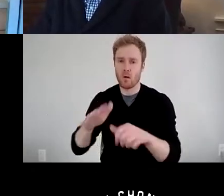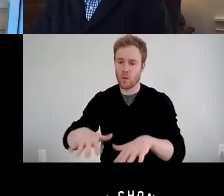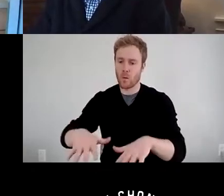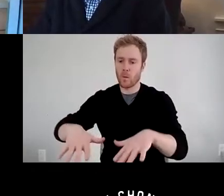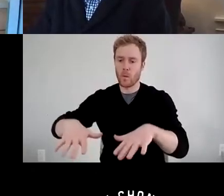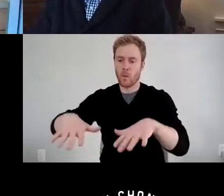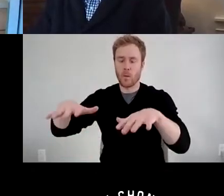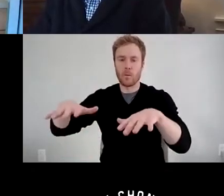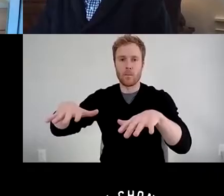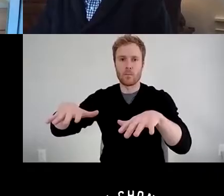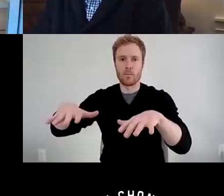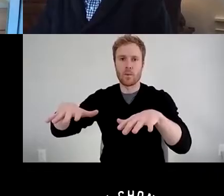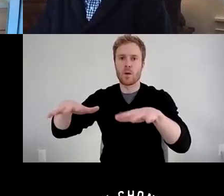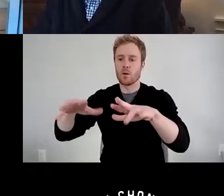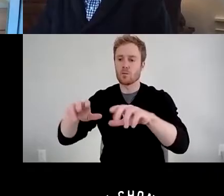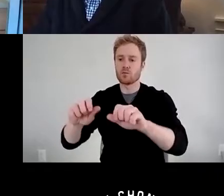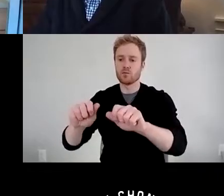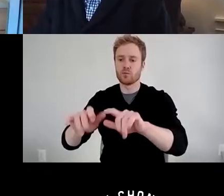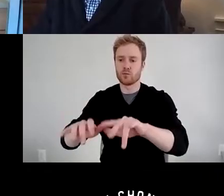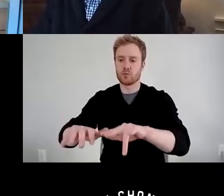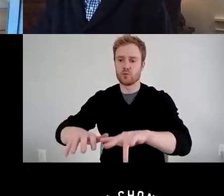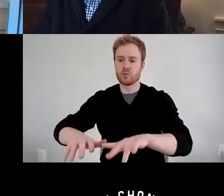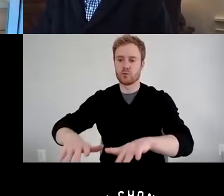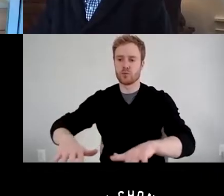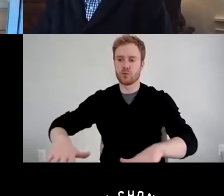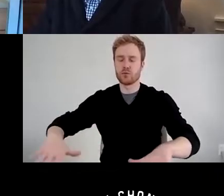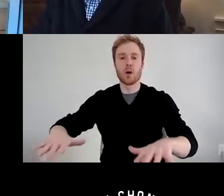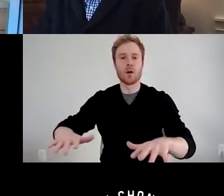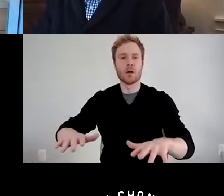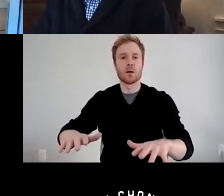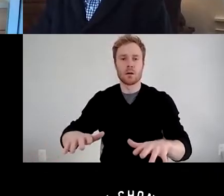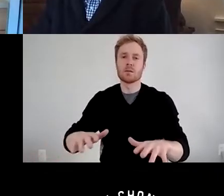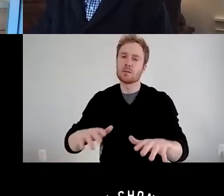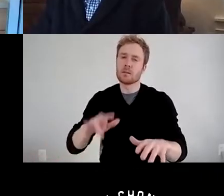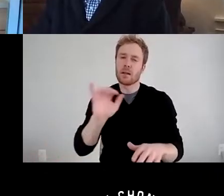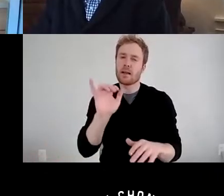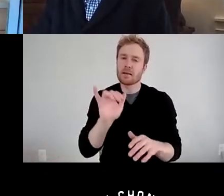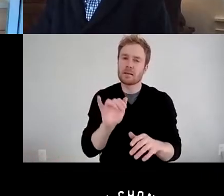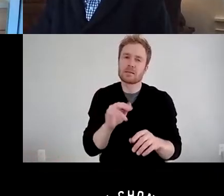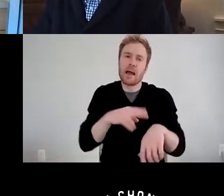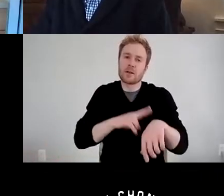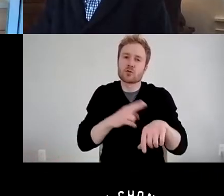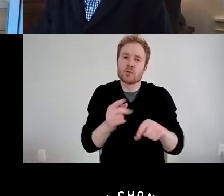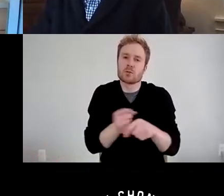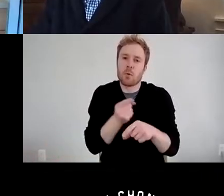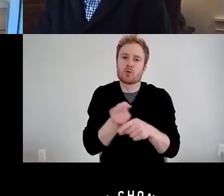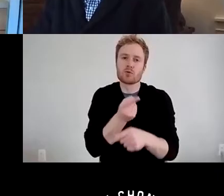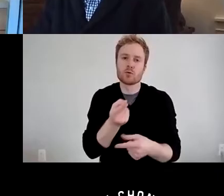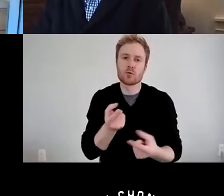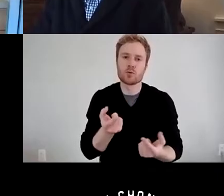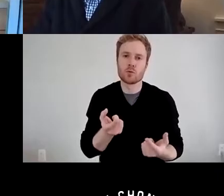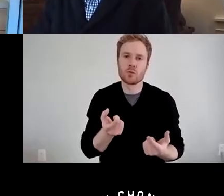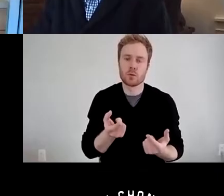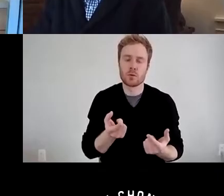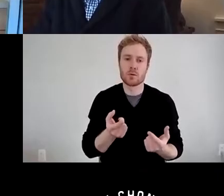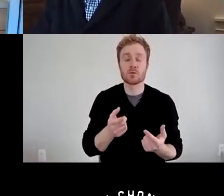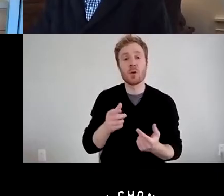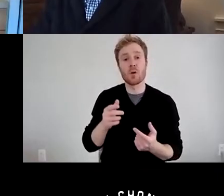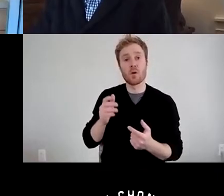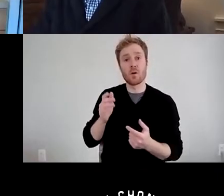vegetation. But once it is hooked up, all the lines are hooked up properly, and we're getting the phase two in